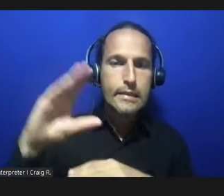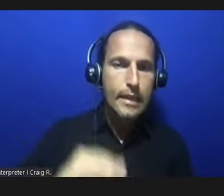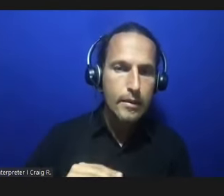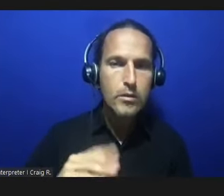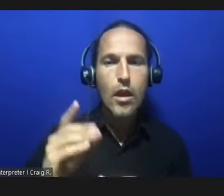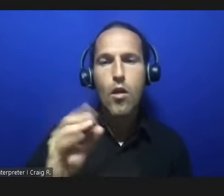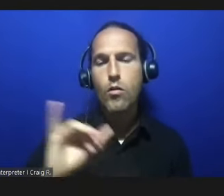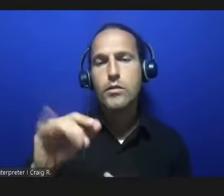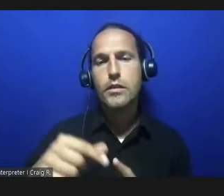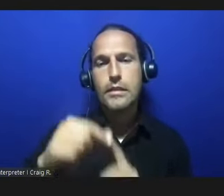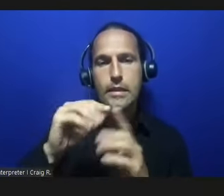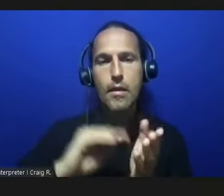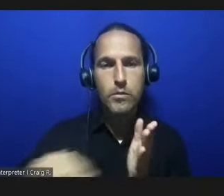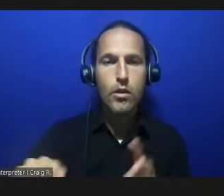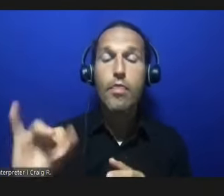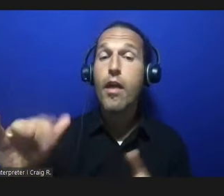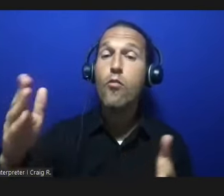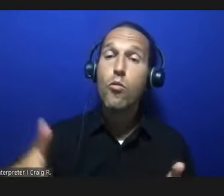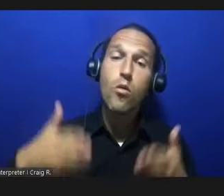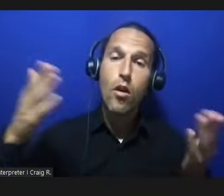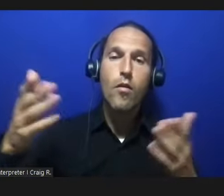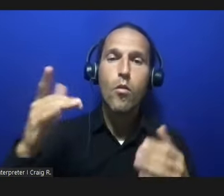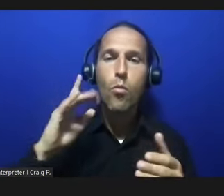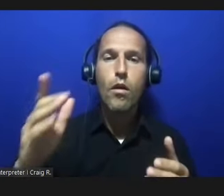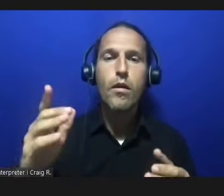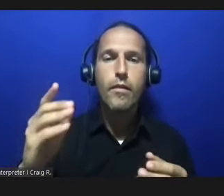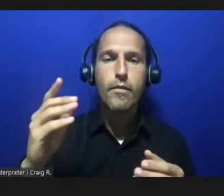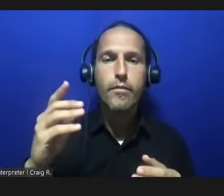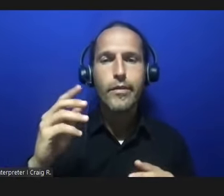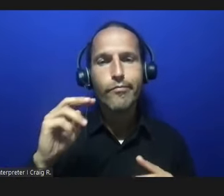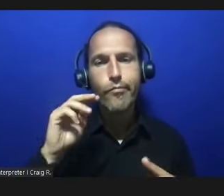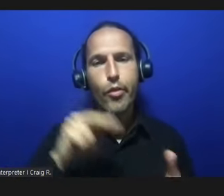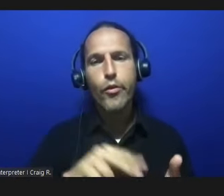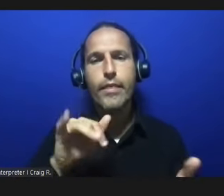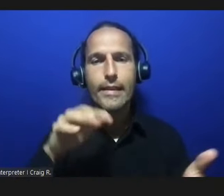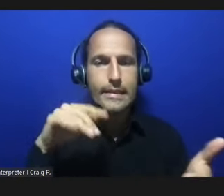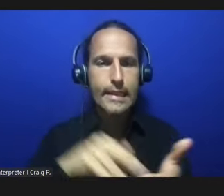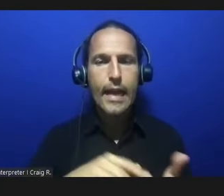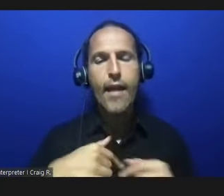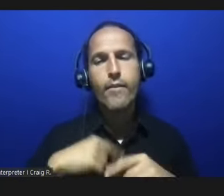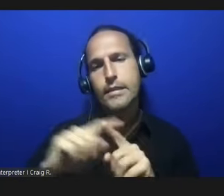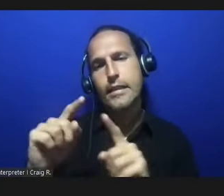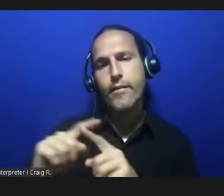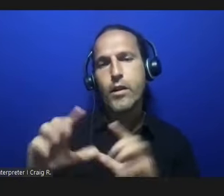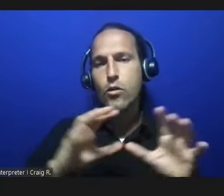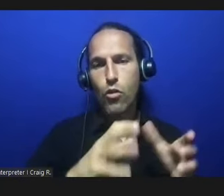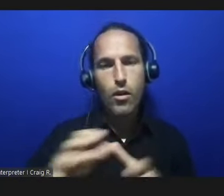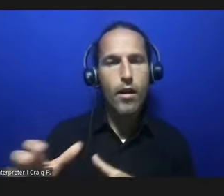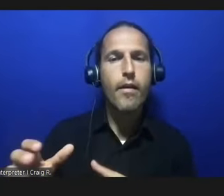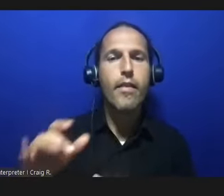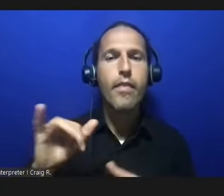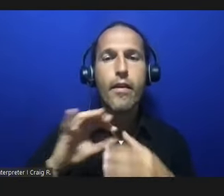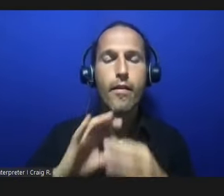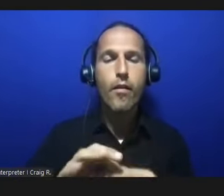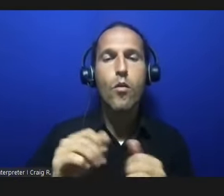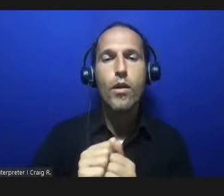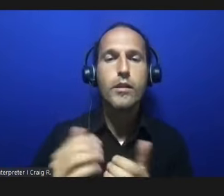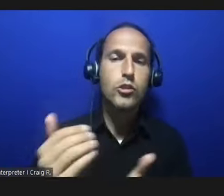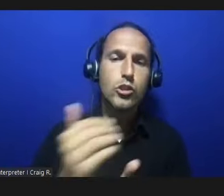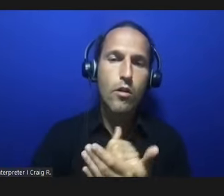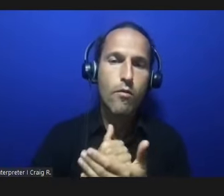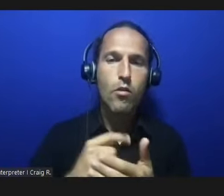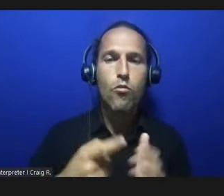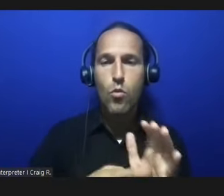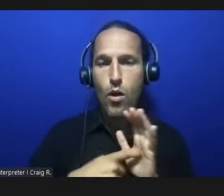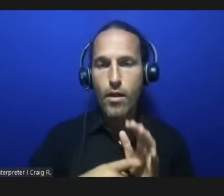exemptions. Recommendations will be informed by a traffic study and must take into account multiple criteria, including the ability to generate revenue required,